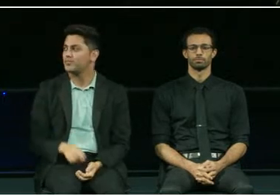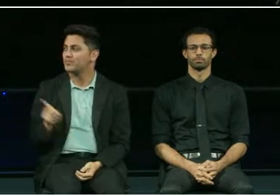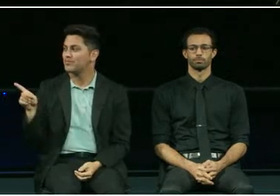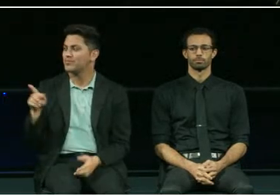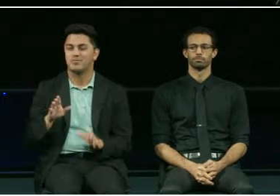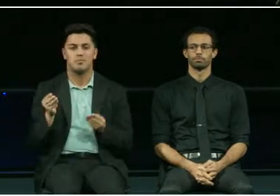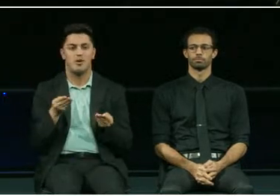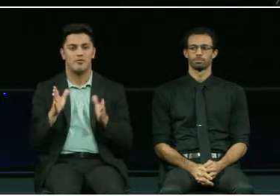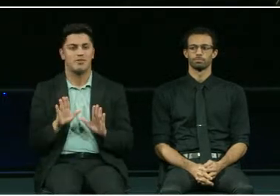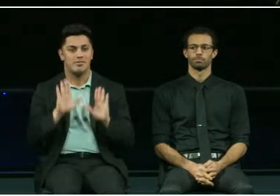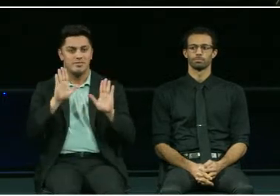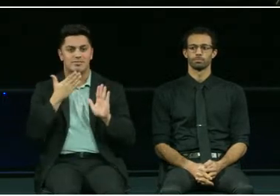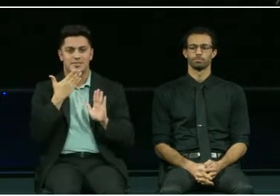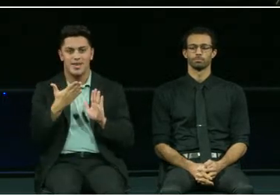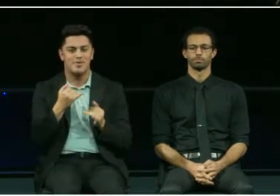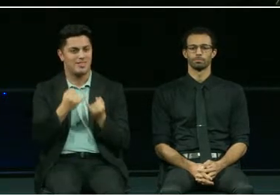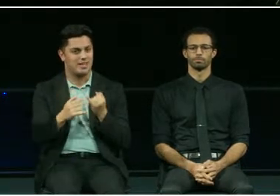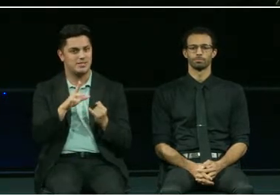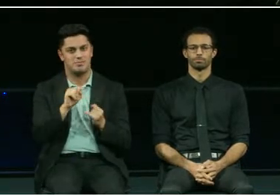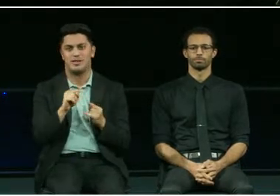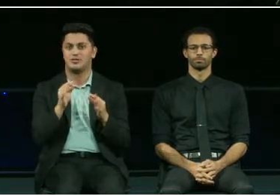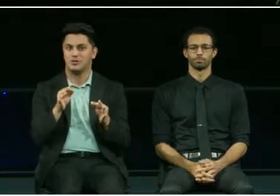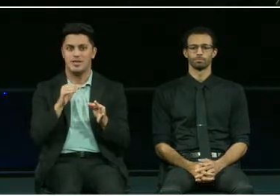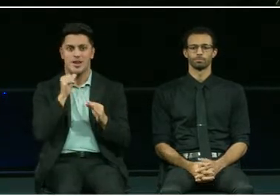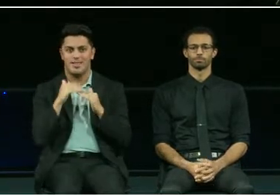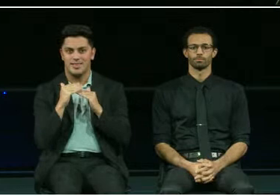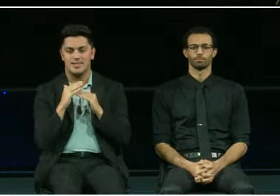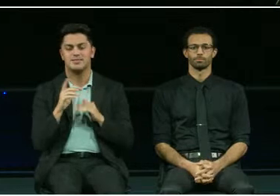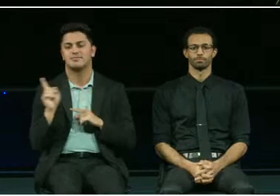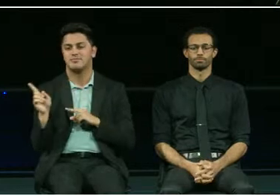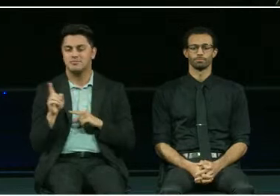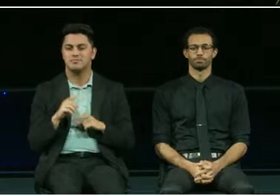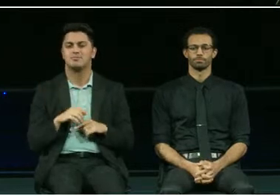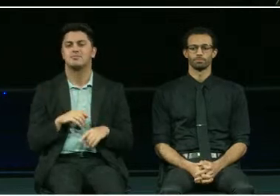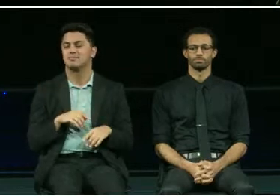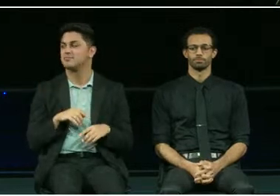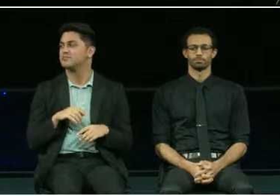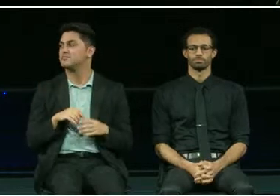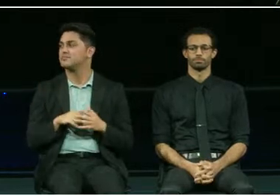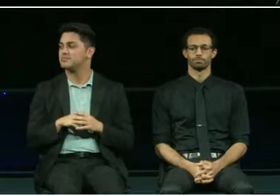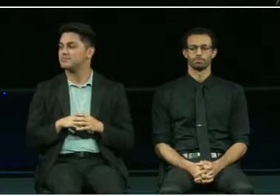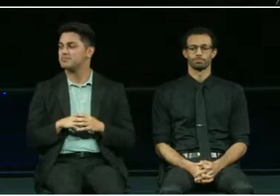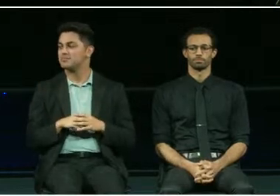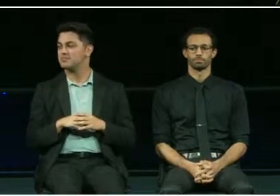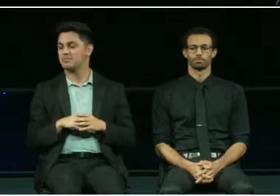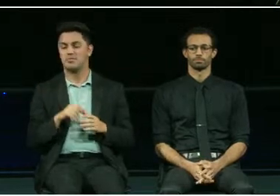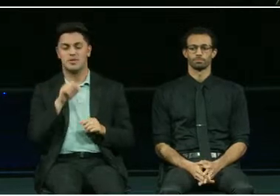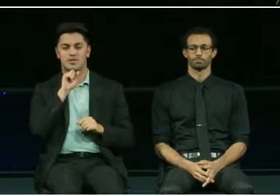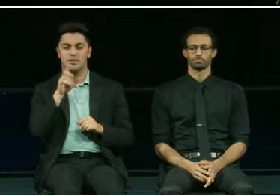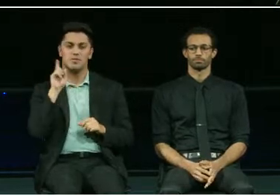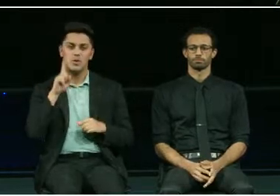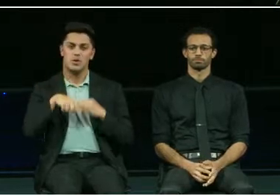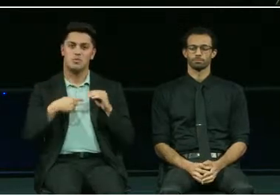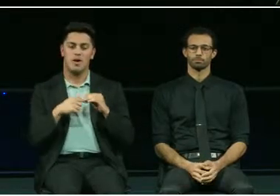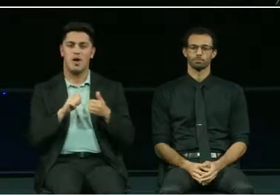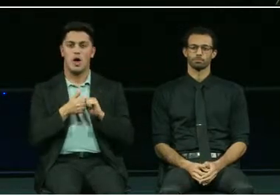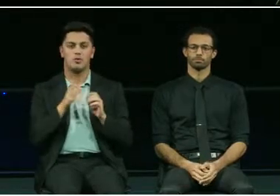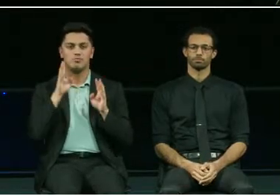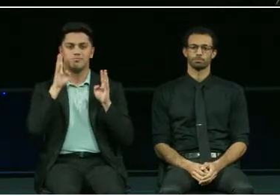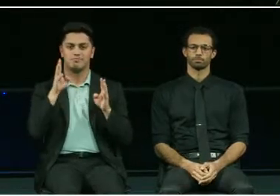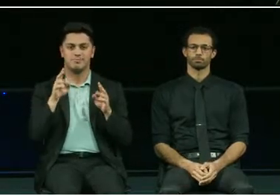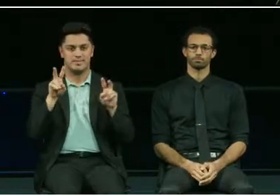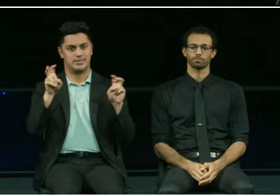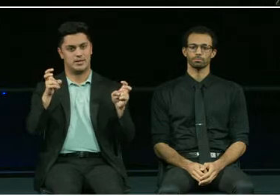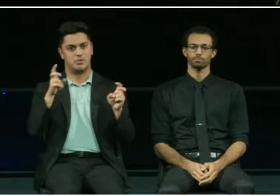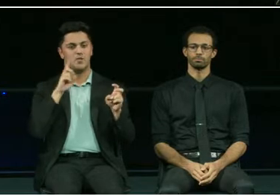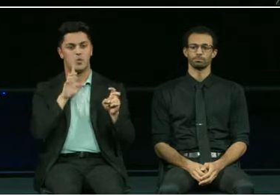Wonderful, thank you. And last but certainly not least, Kartiki and Guneet, we'd love to hear about how you came upon the